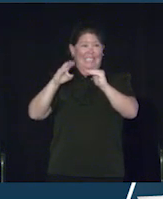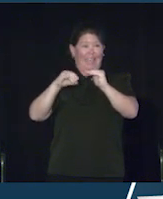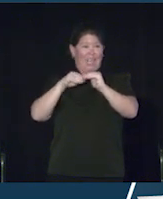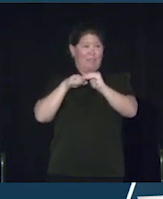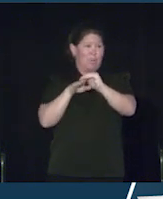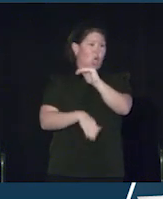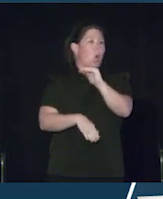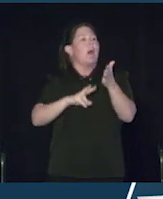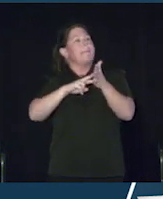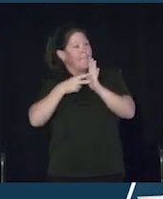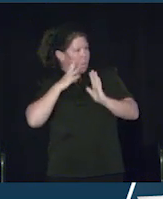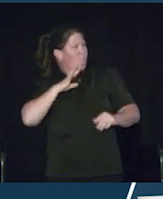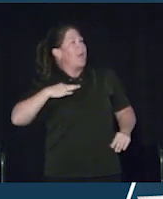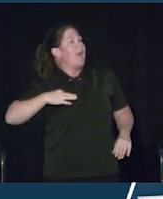services from APD. Yes.